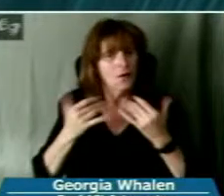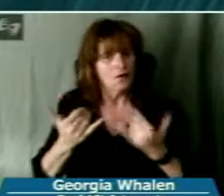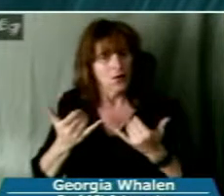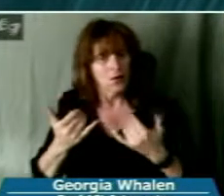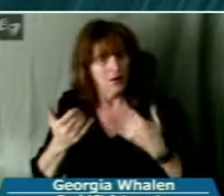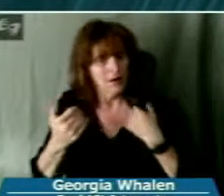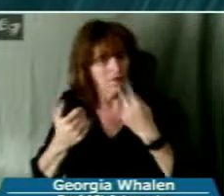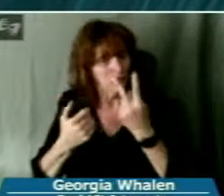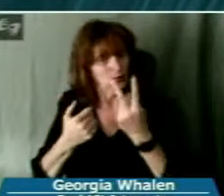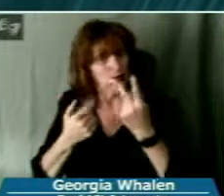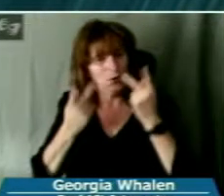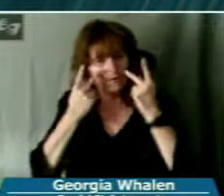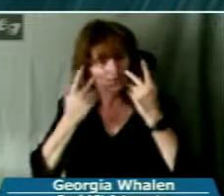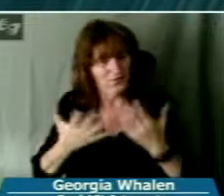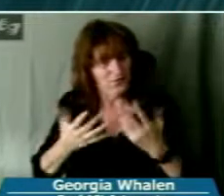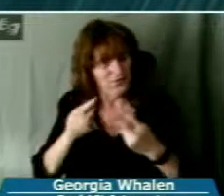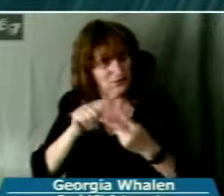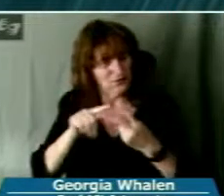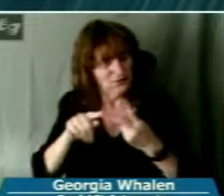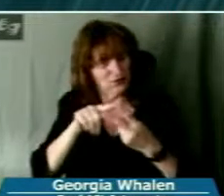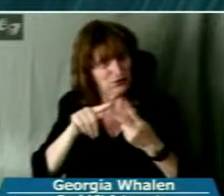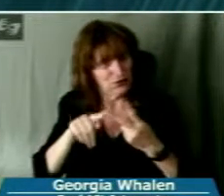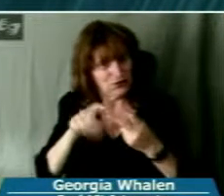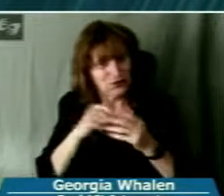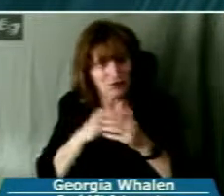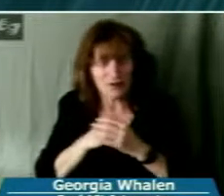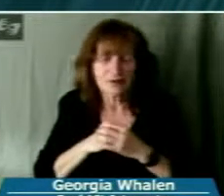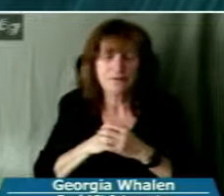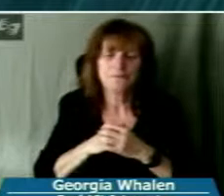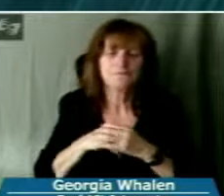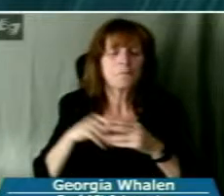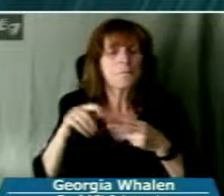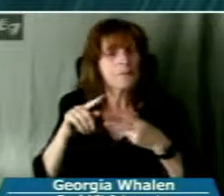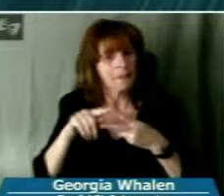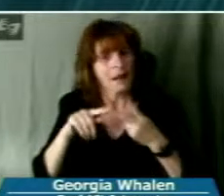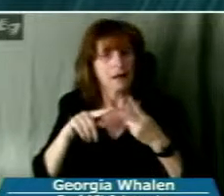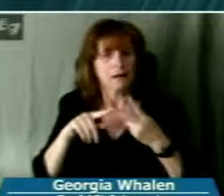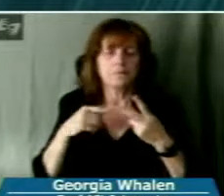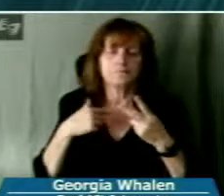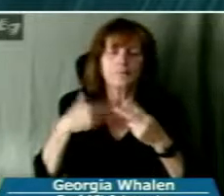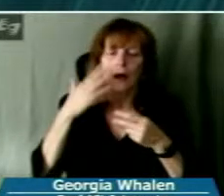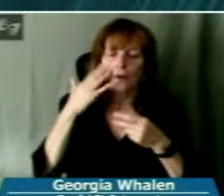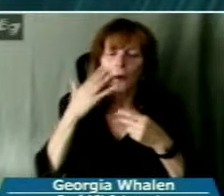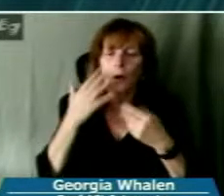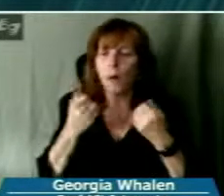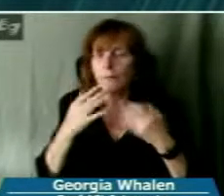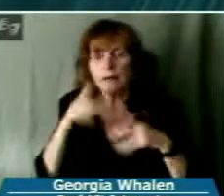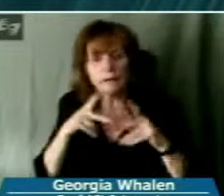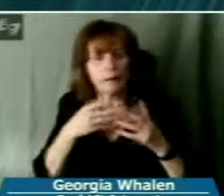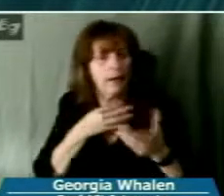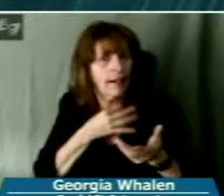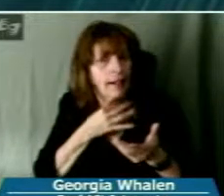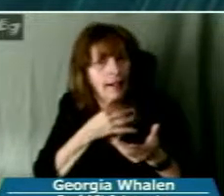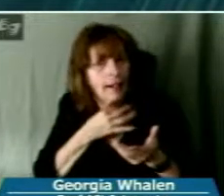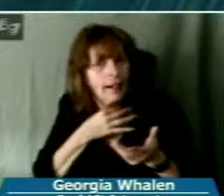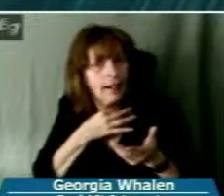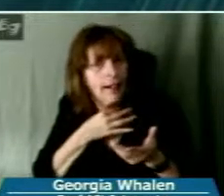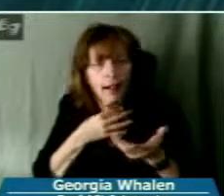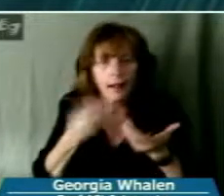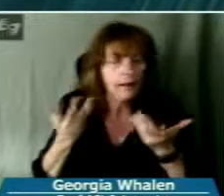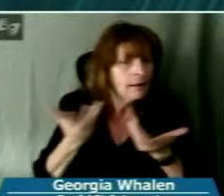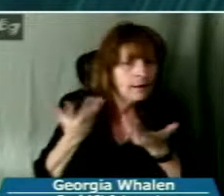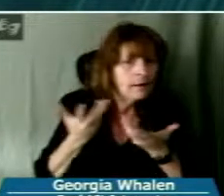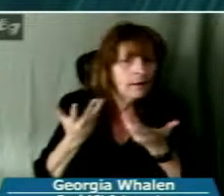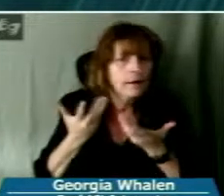with us, and I know that a big topic of conversation over the last week has been the situation in congregate living settings,